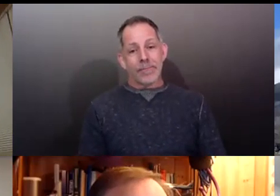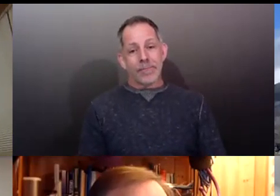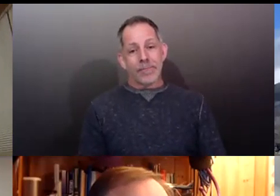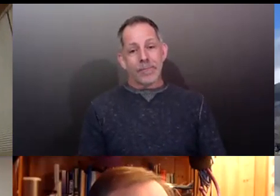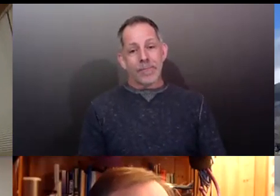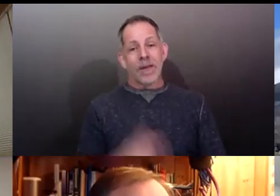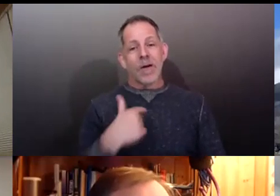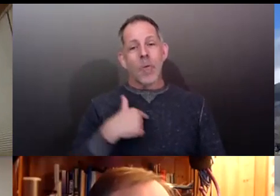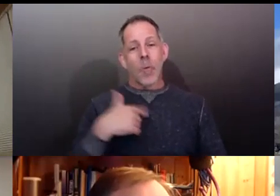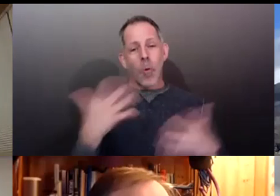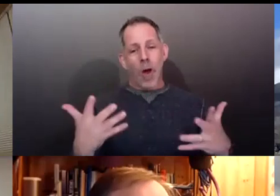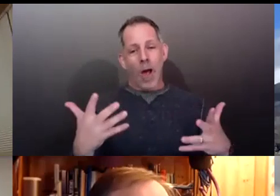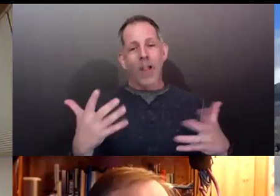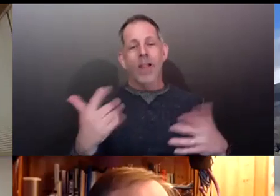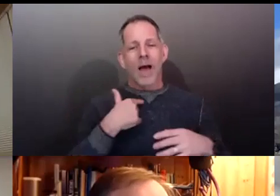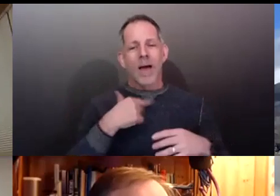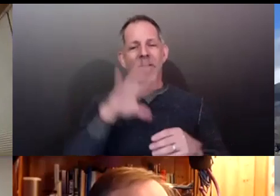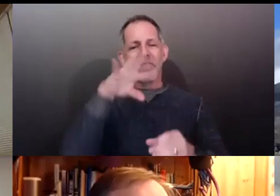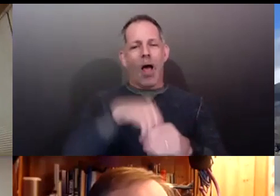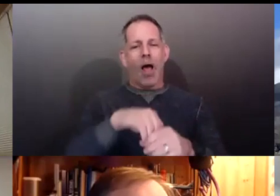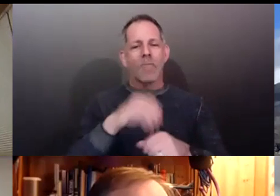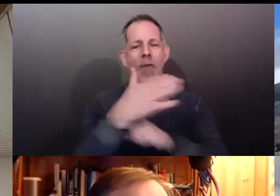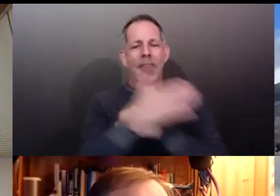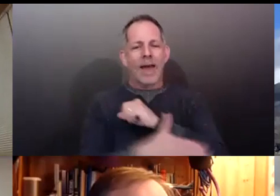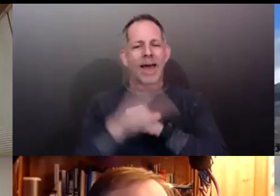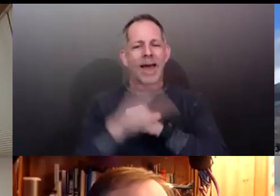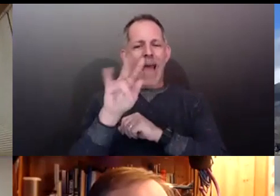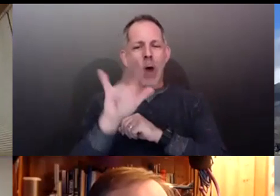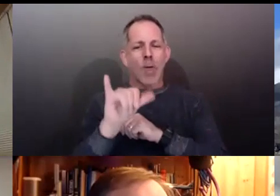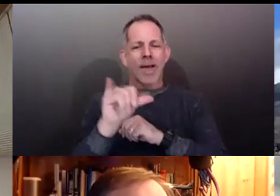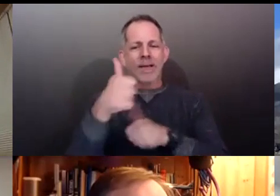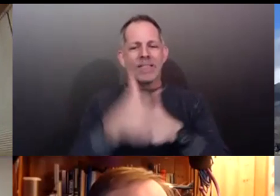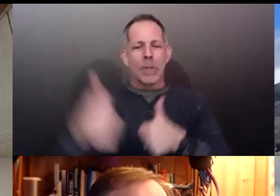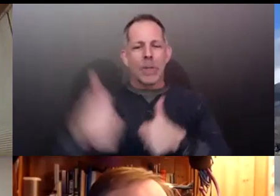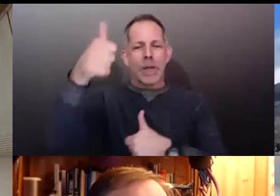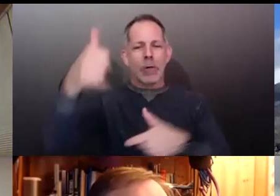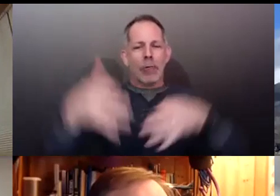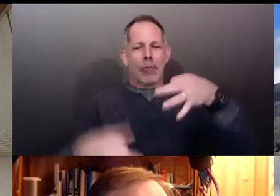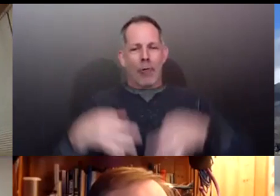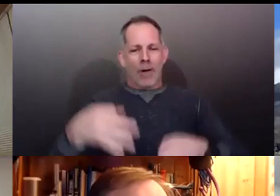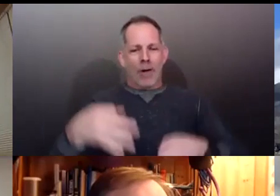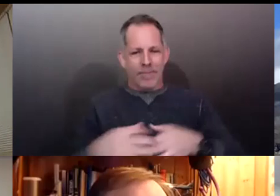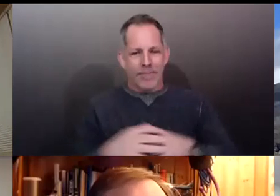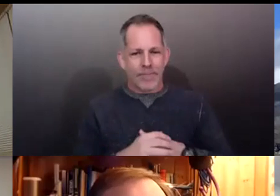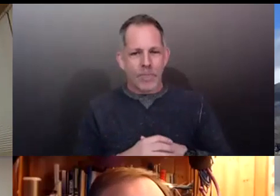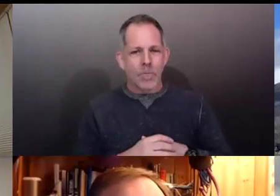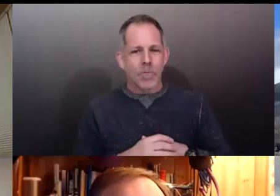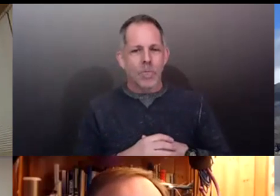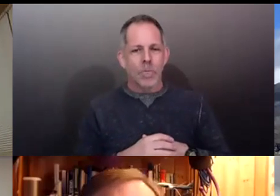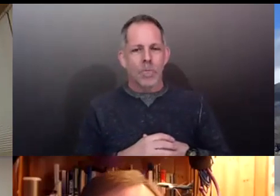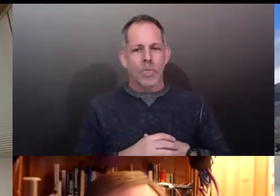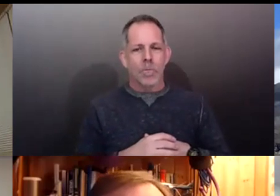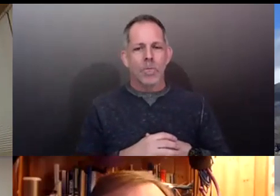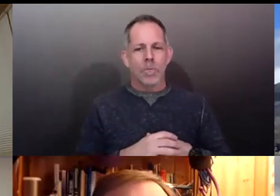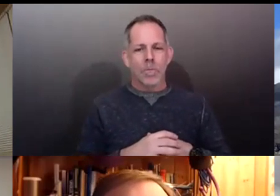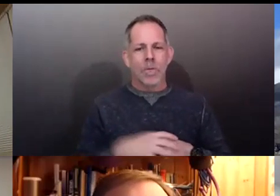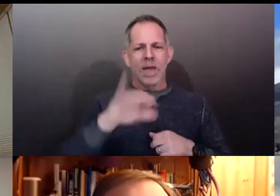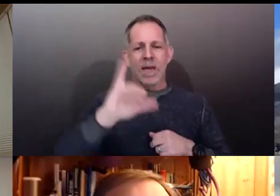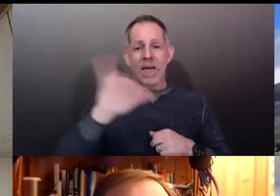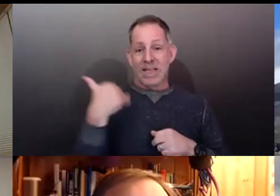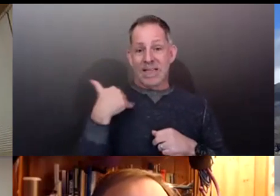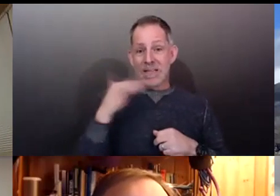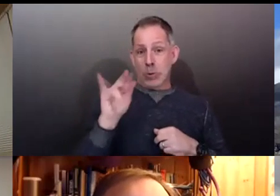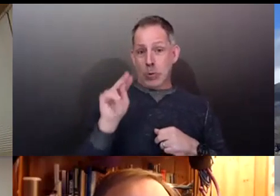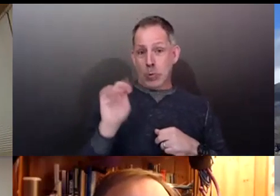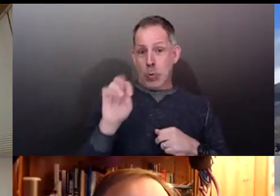went back into activity back in June or July, and they had a great setup to